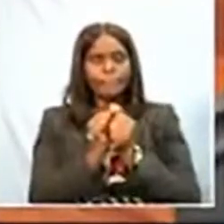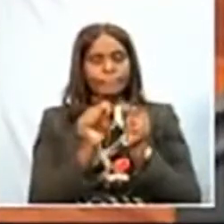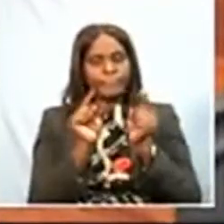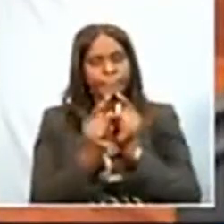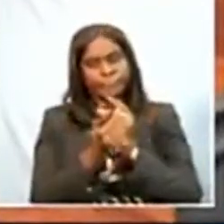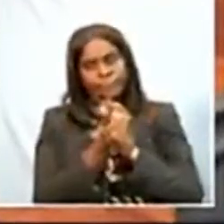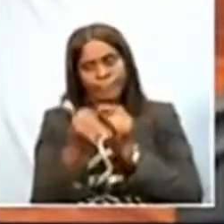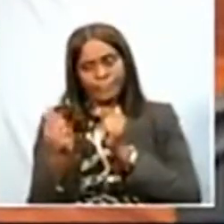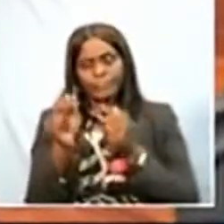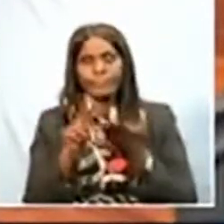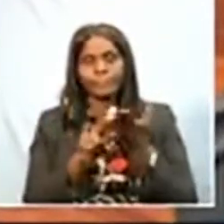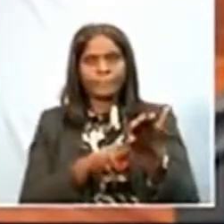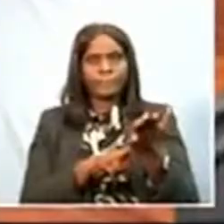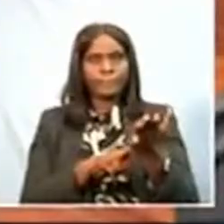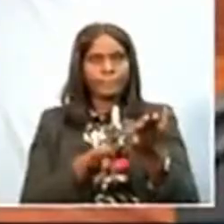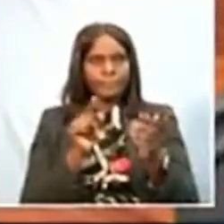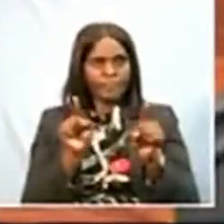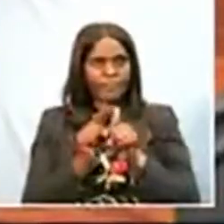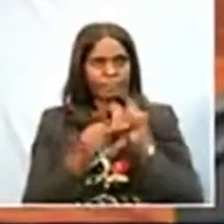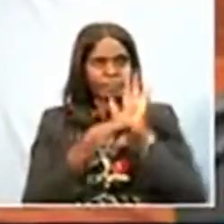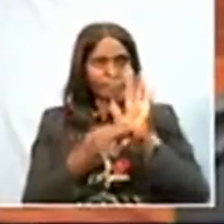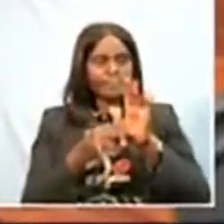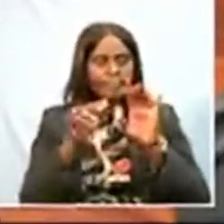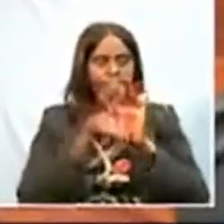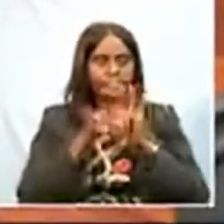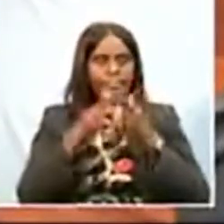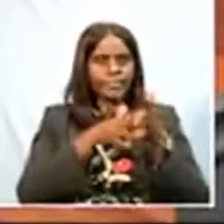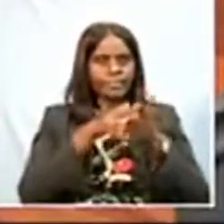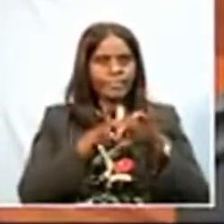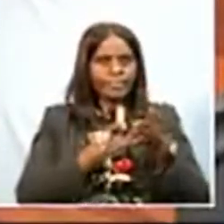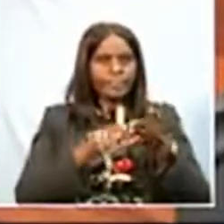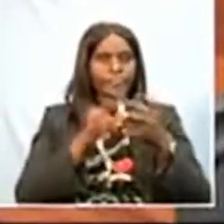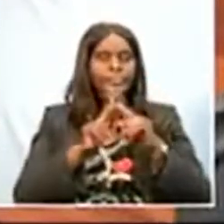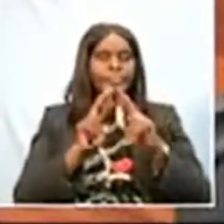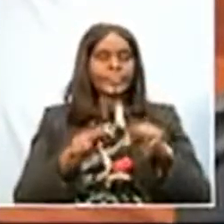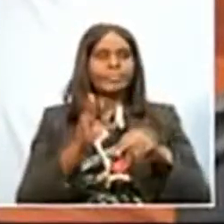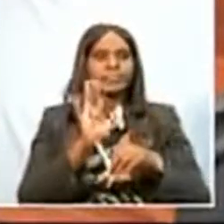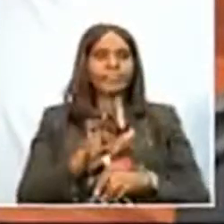the status as shown in the table shown below, Chair.